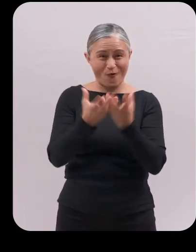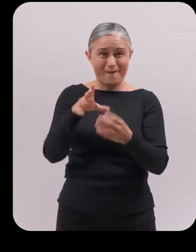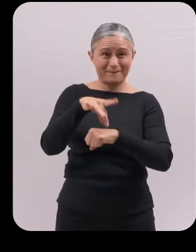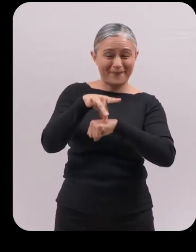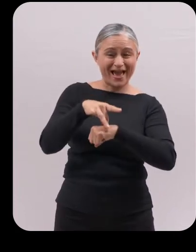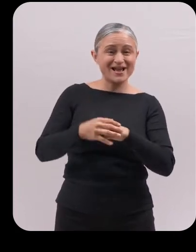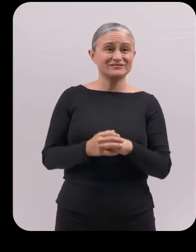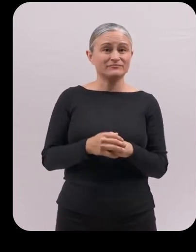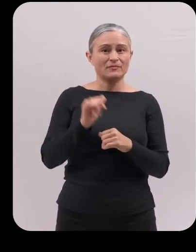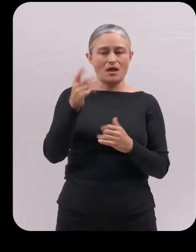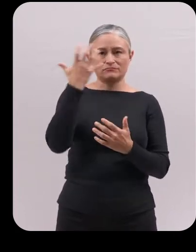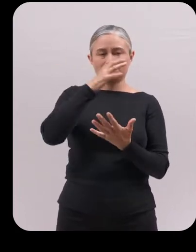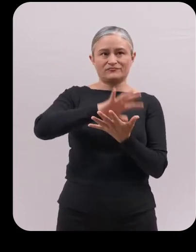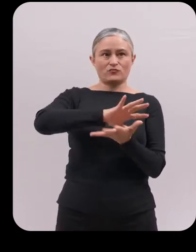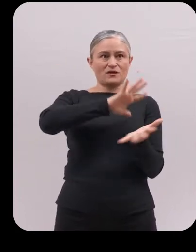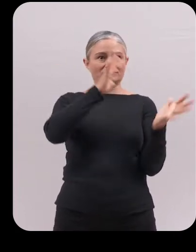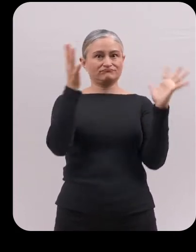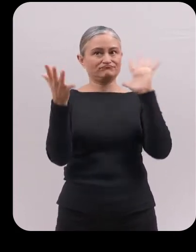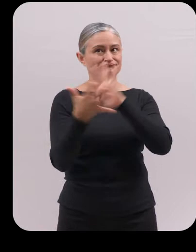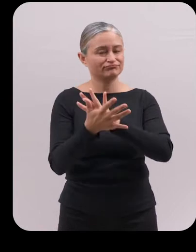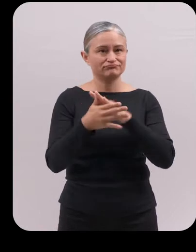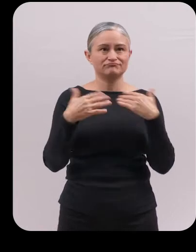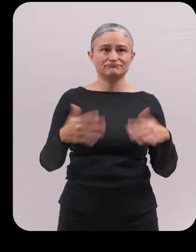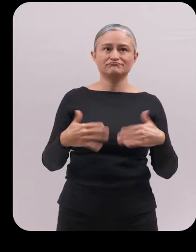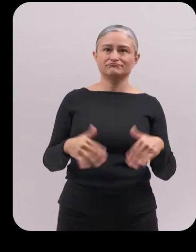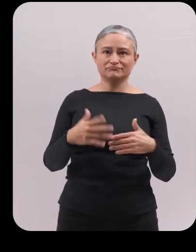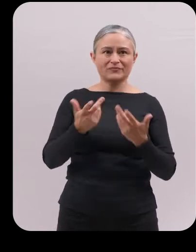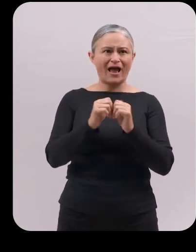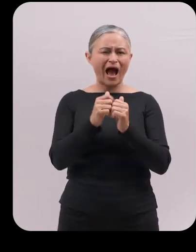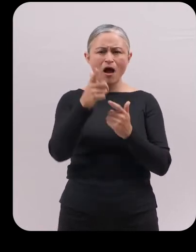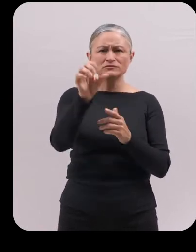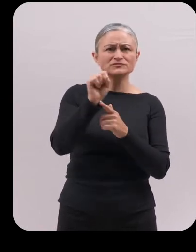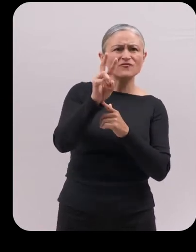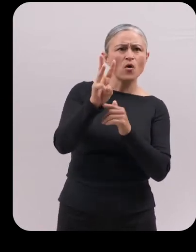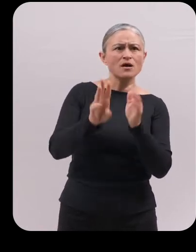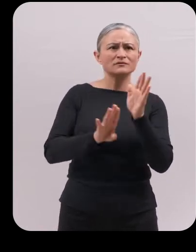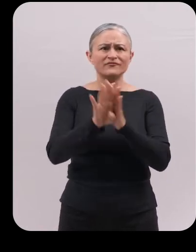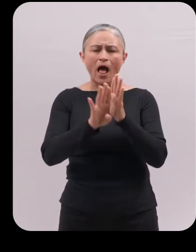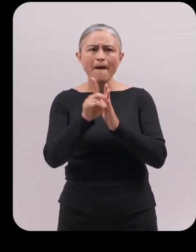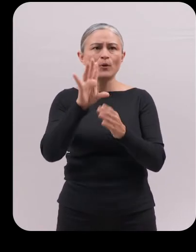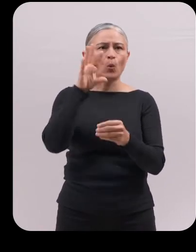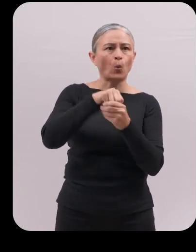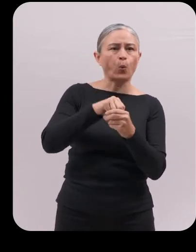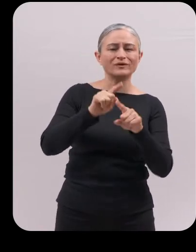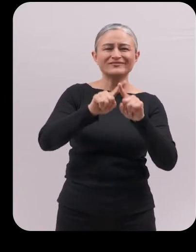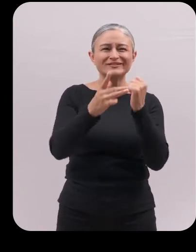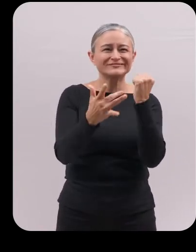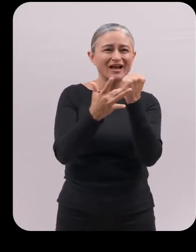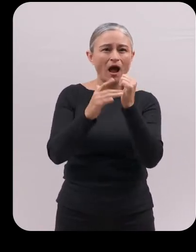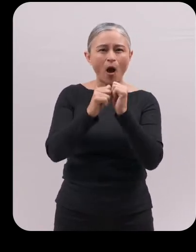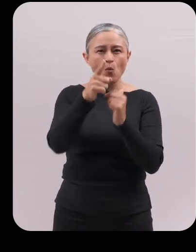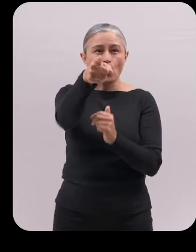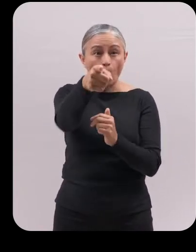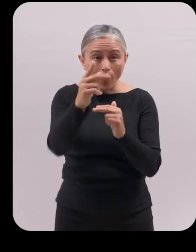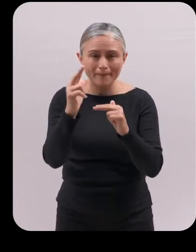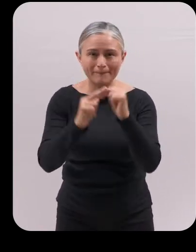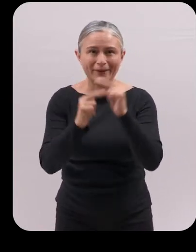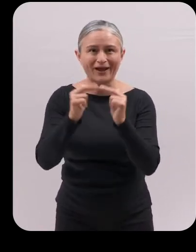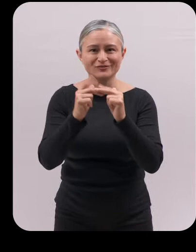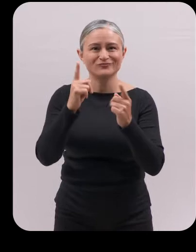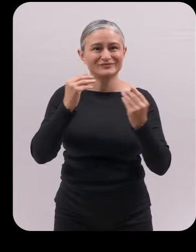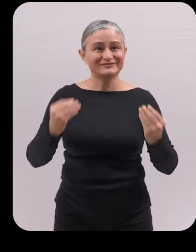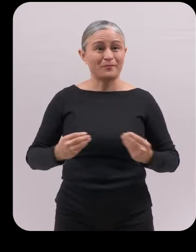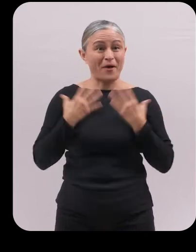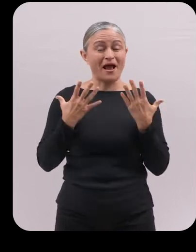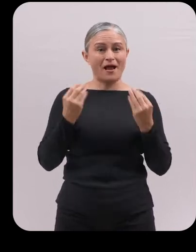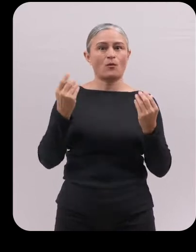It's transforming the very fundamentals of software development, including new techniques for how you build and